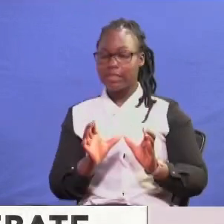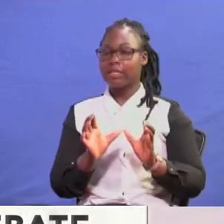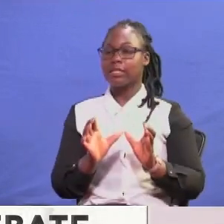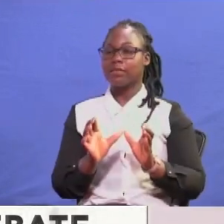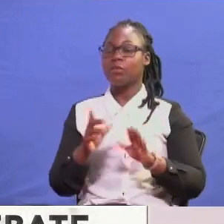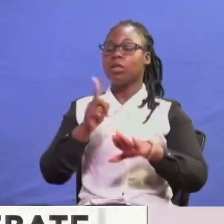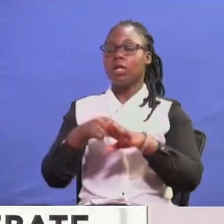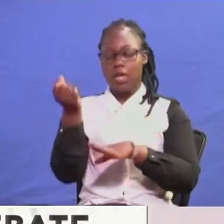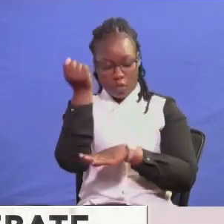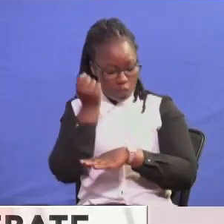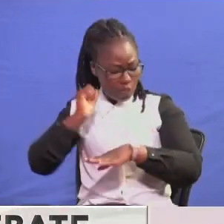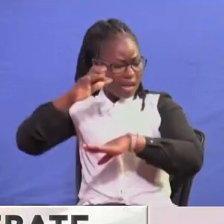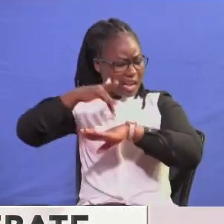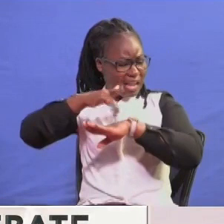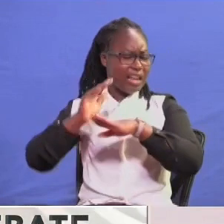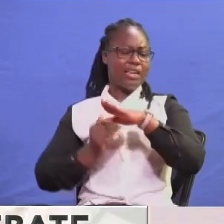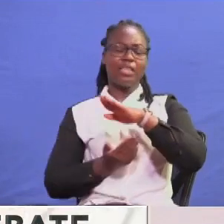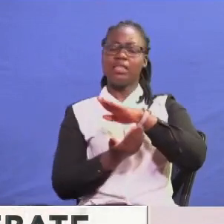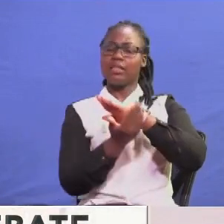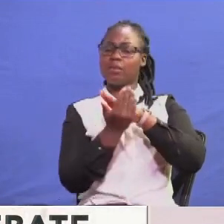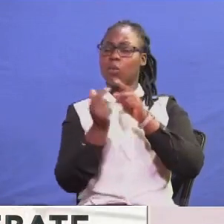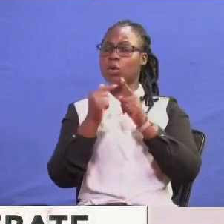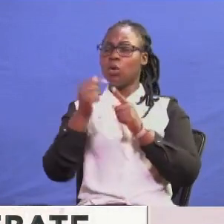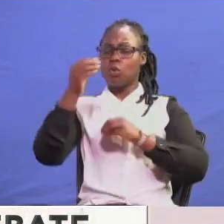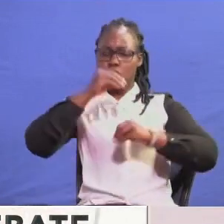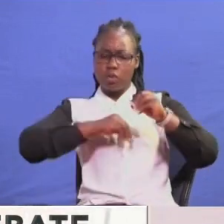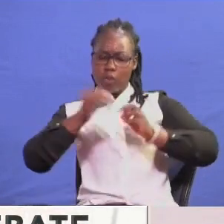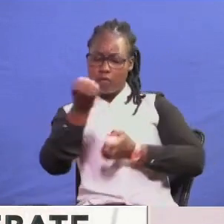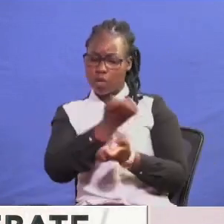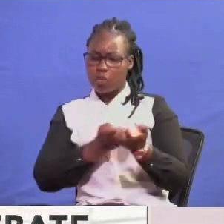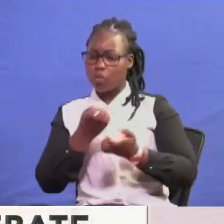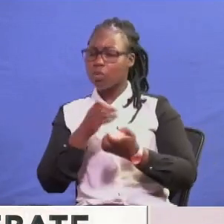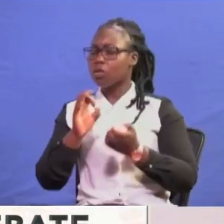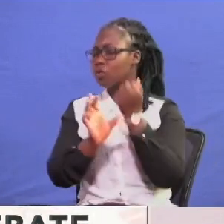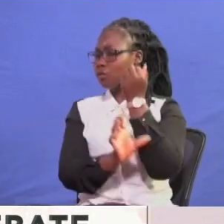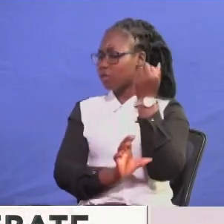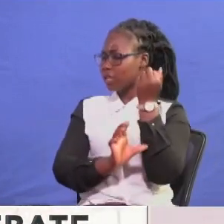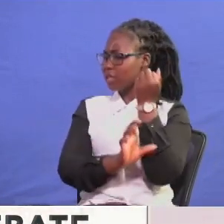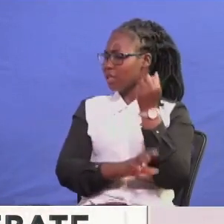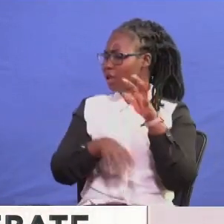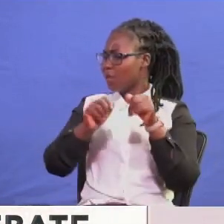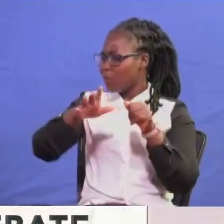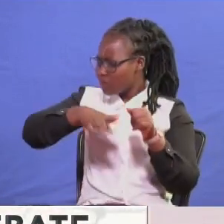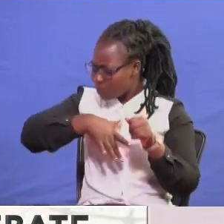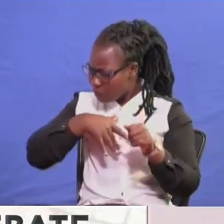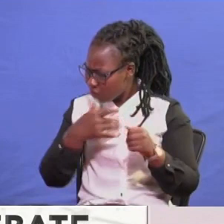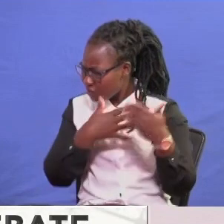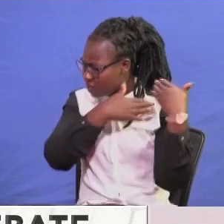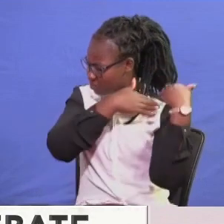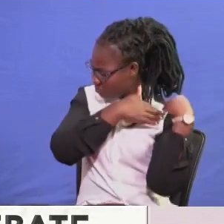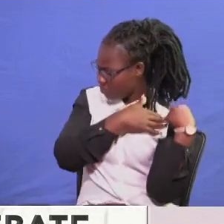up very early in the morning to contribute to the economy of the country, well, do you feel overburdened? Because this